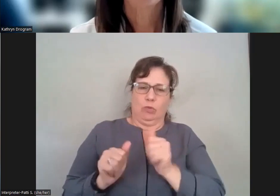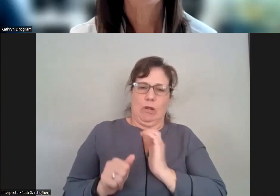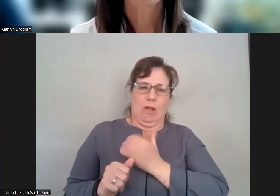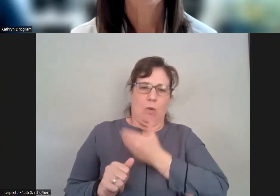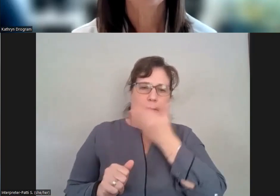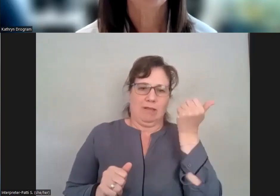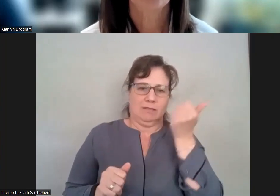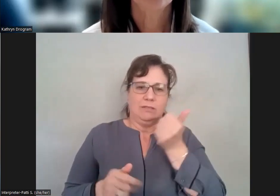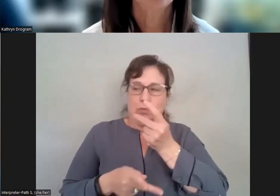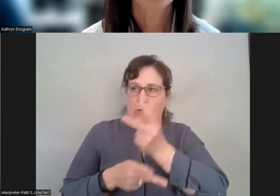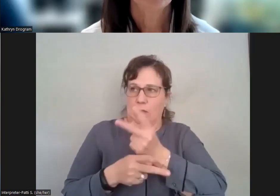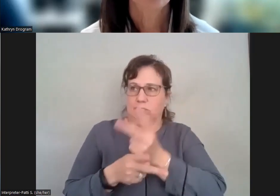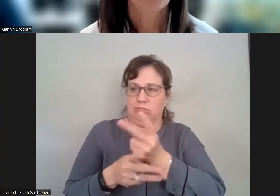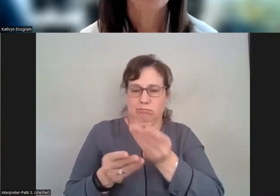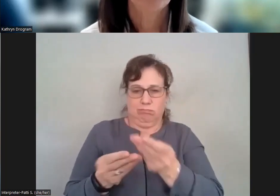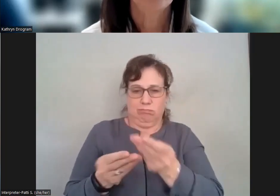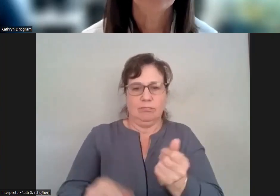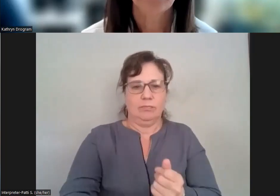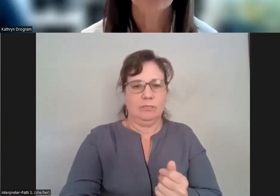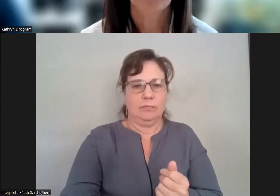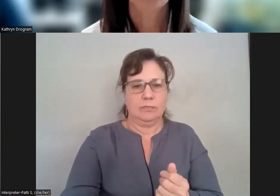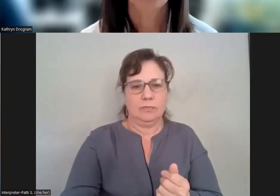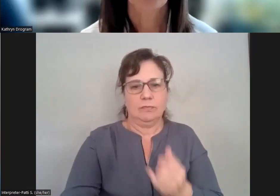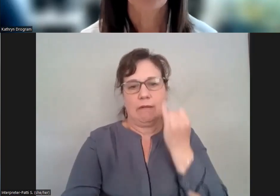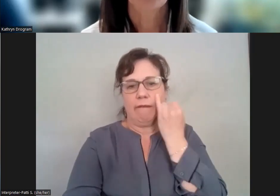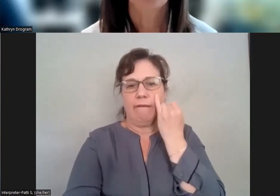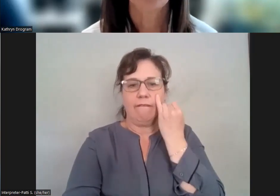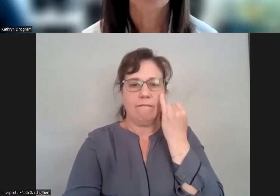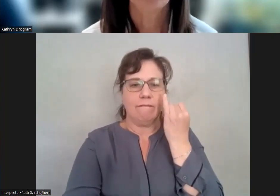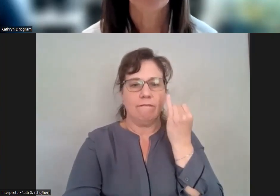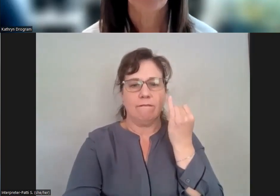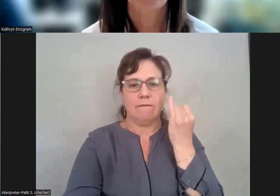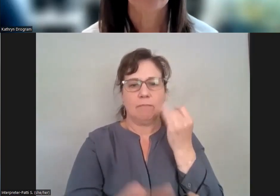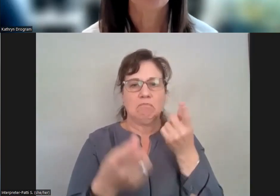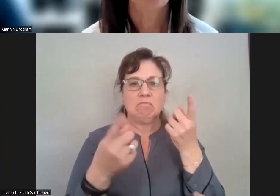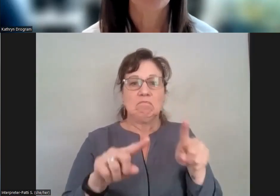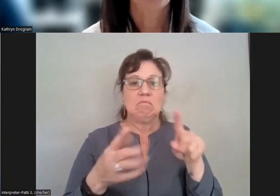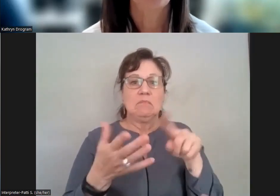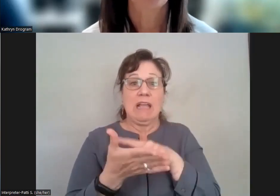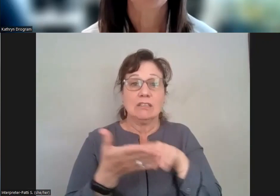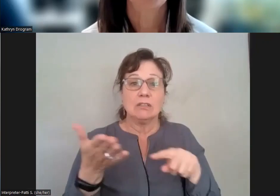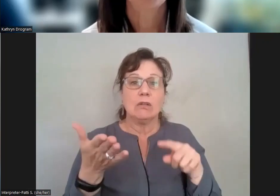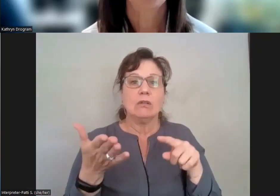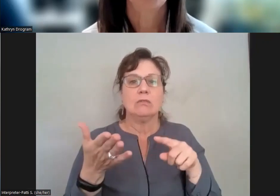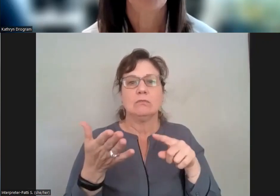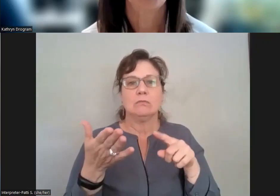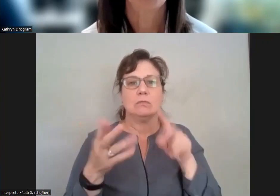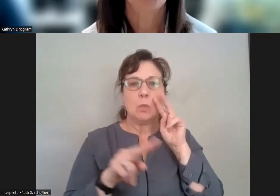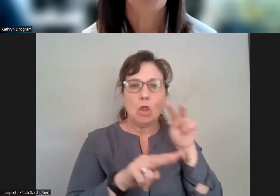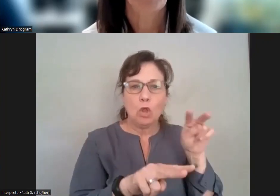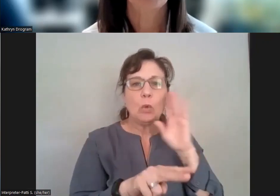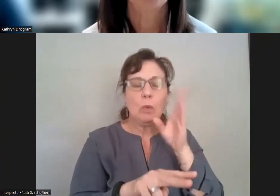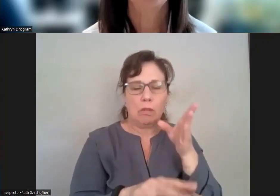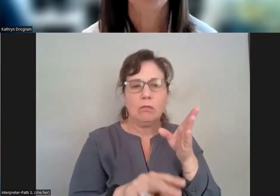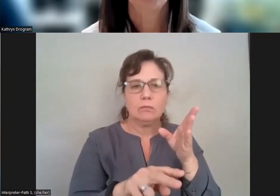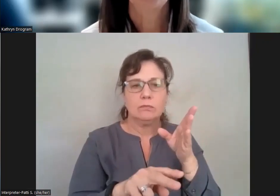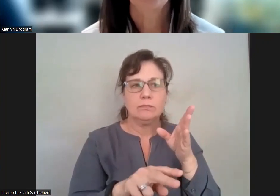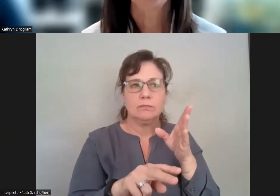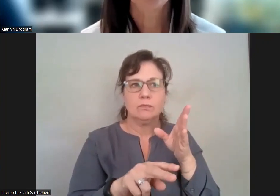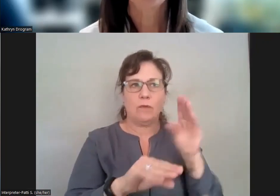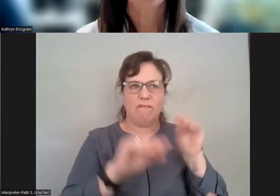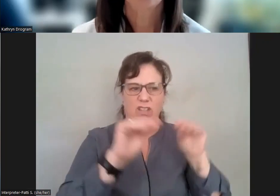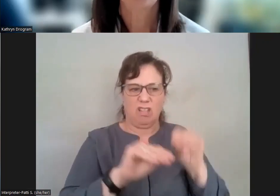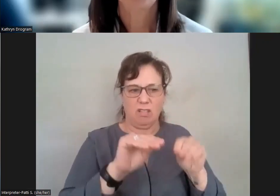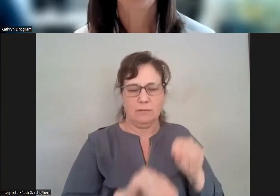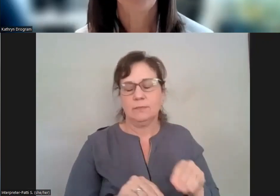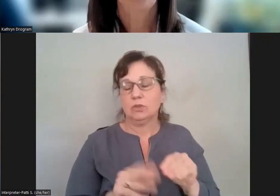get you in sooner. We have a cancellation list and we do look at it and fill people's appointments from that. So just